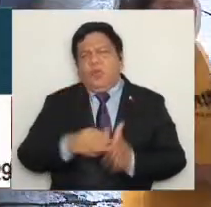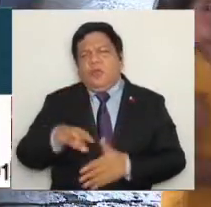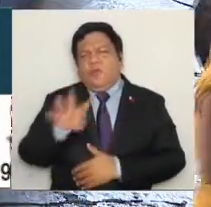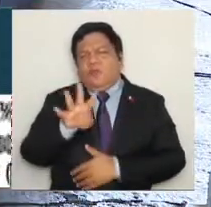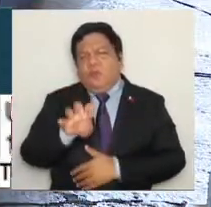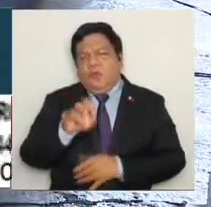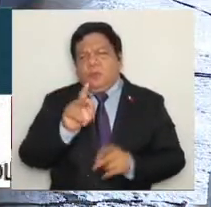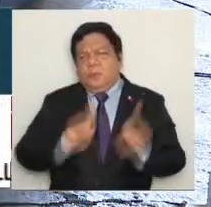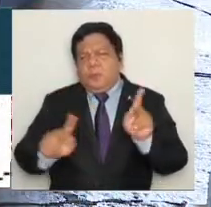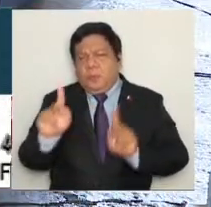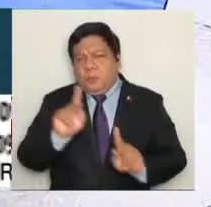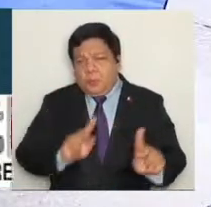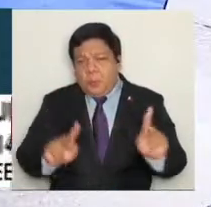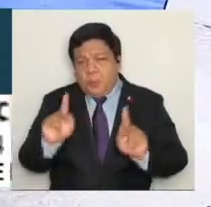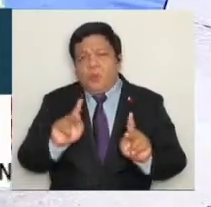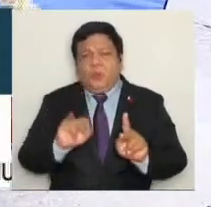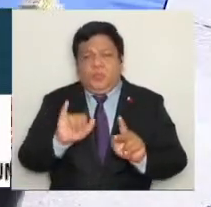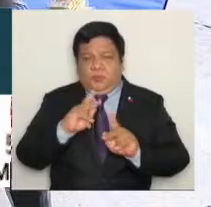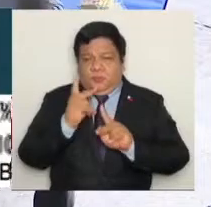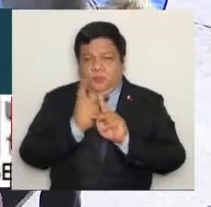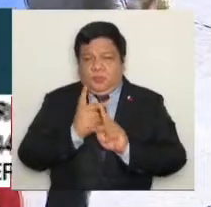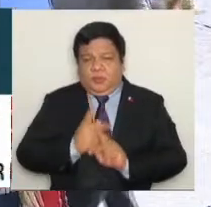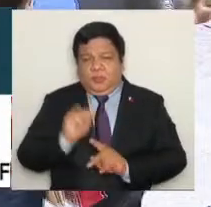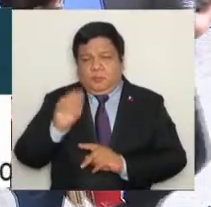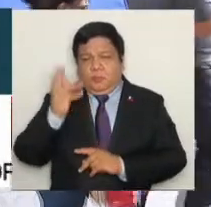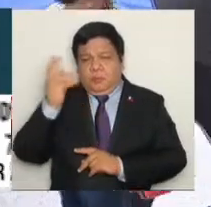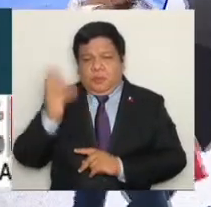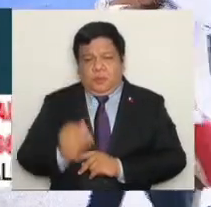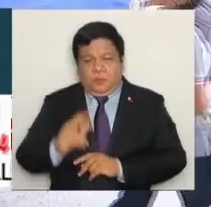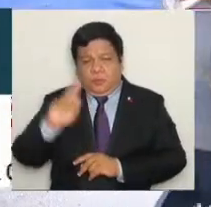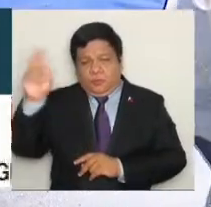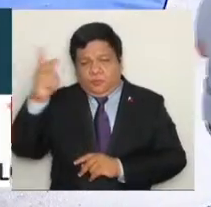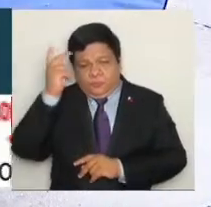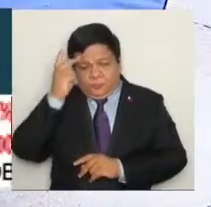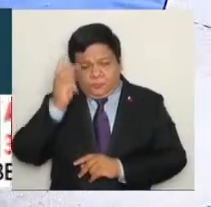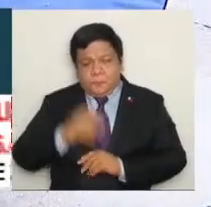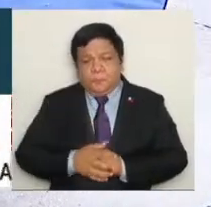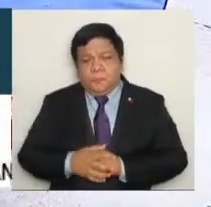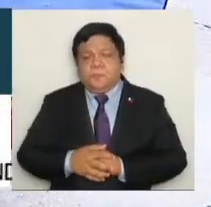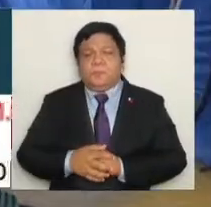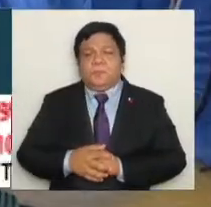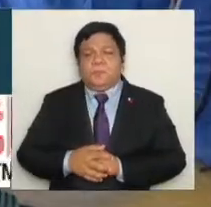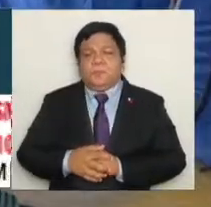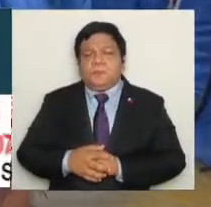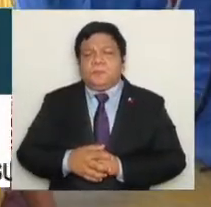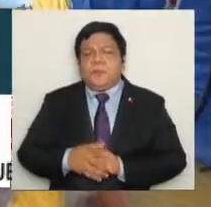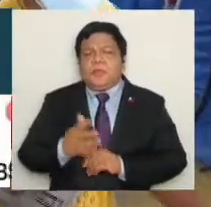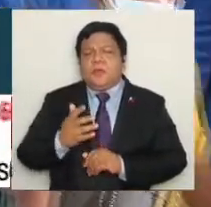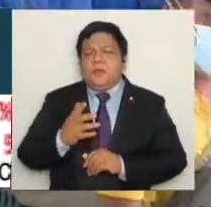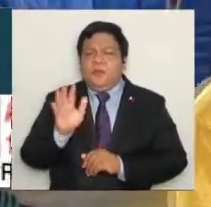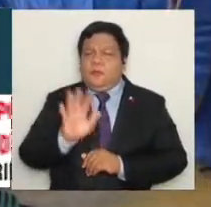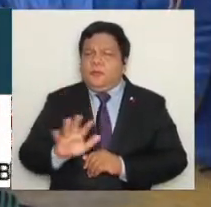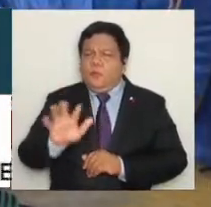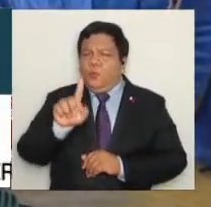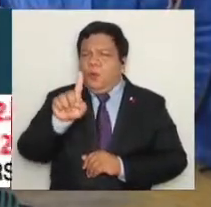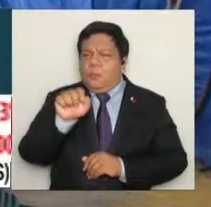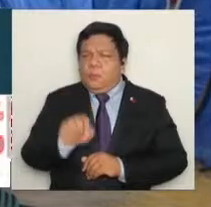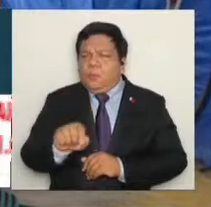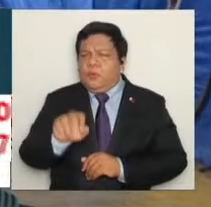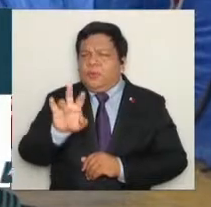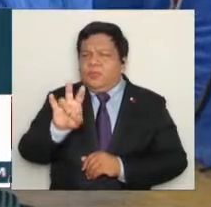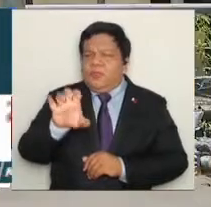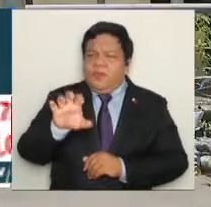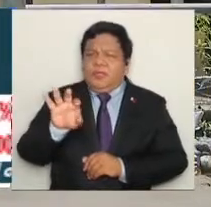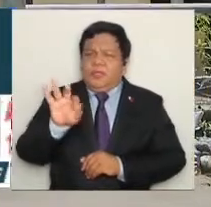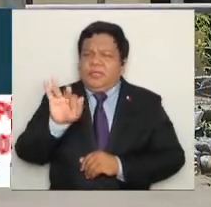individuals, according to Batangas provincial government. Meanwhile, around 1.719 million pesos